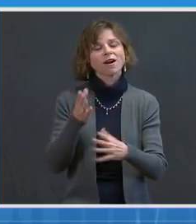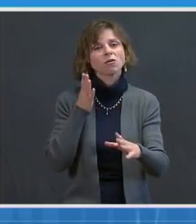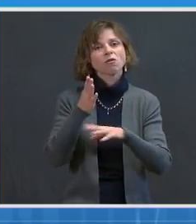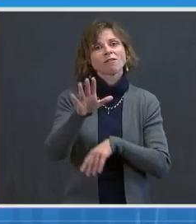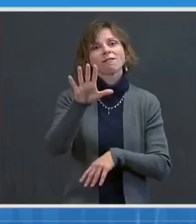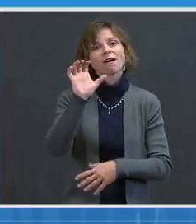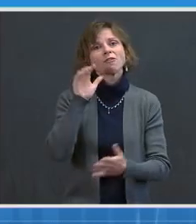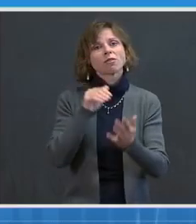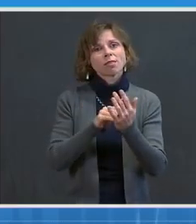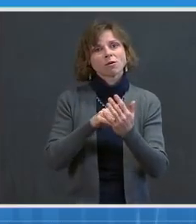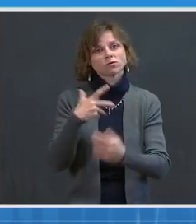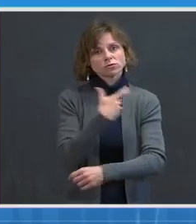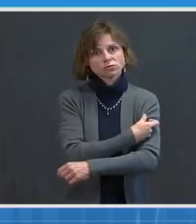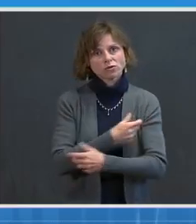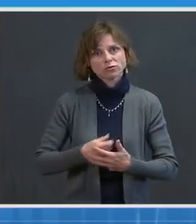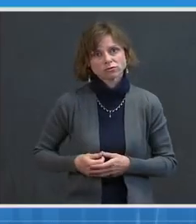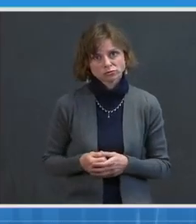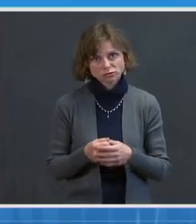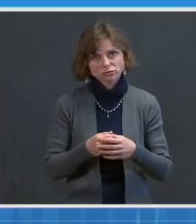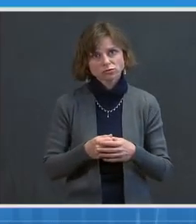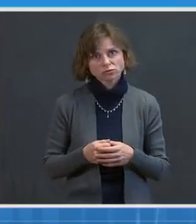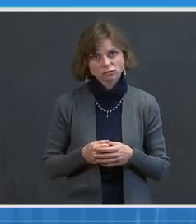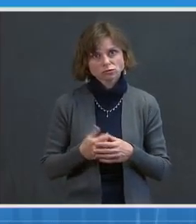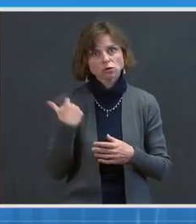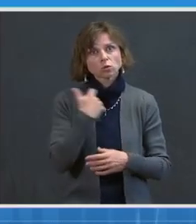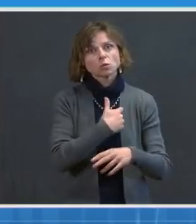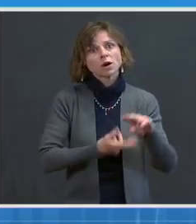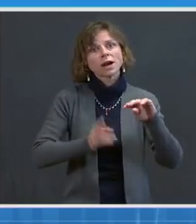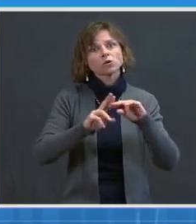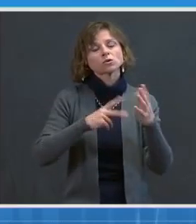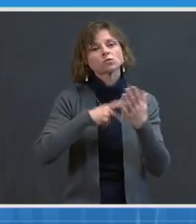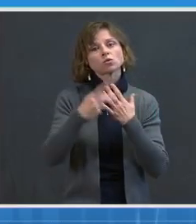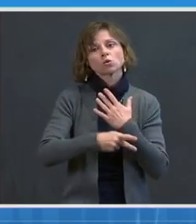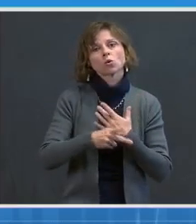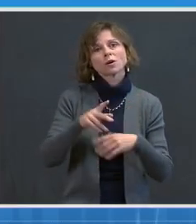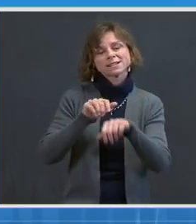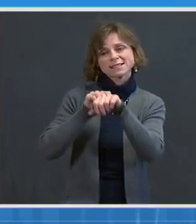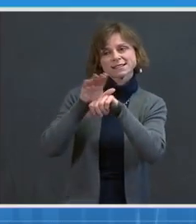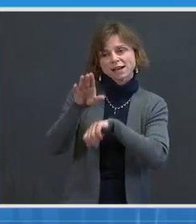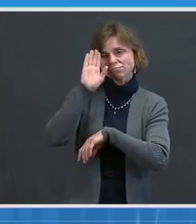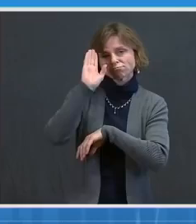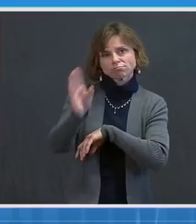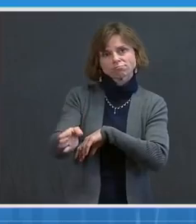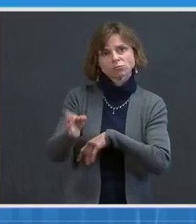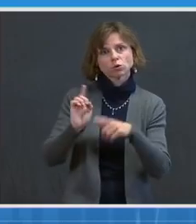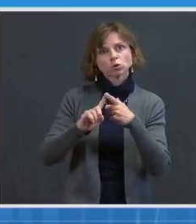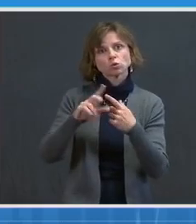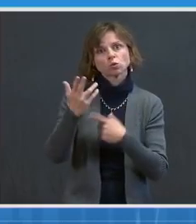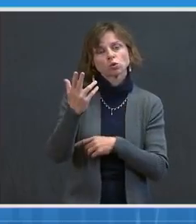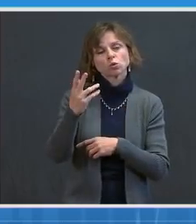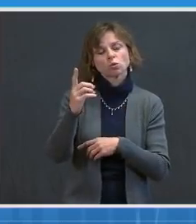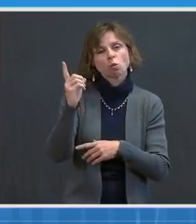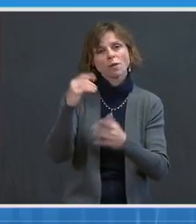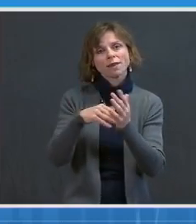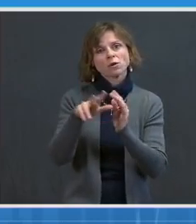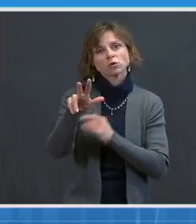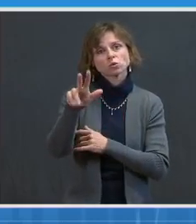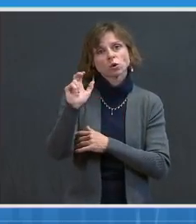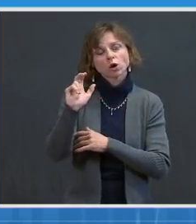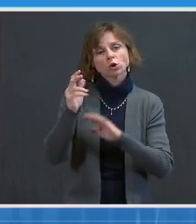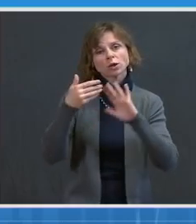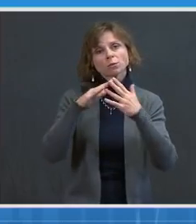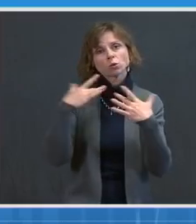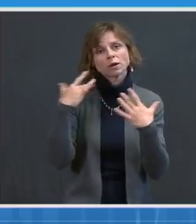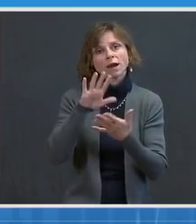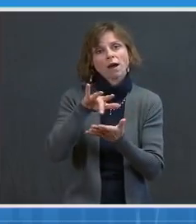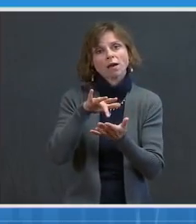We're ramping up a program that directly sends vaccines to more than 1,300 community health centers to reach hard-hit communities.